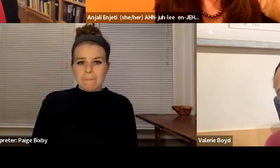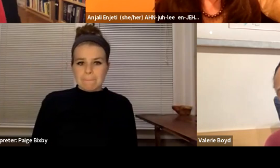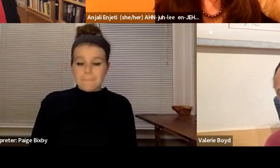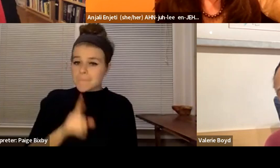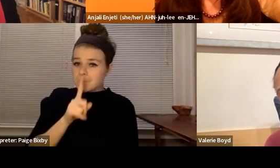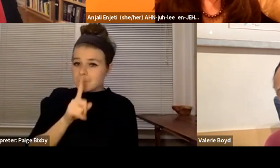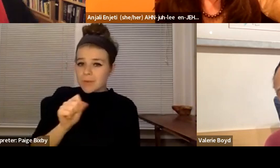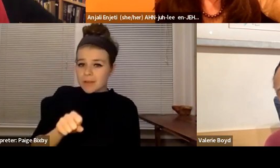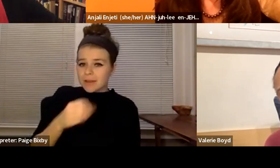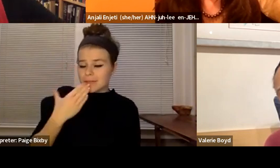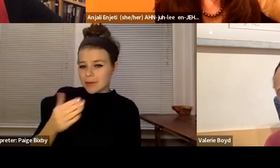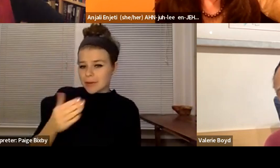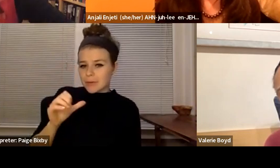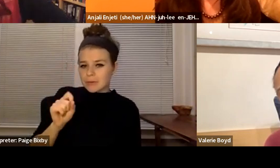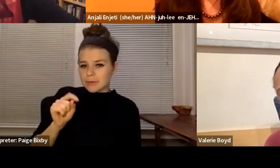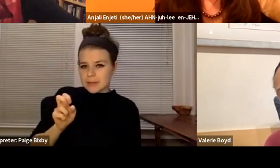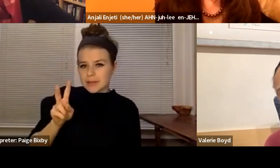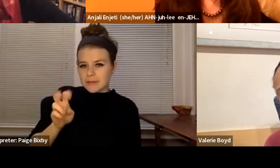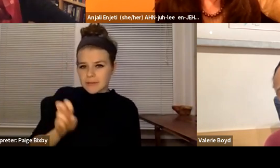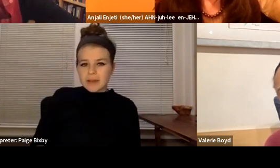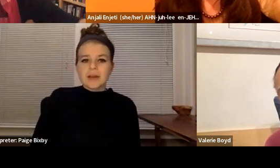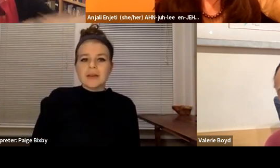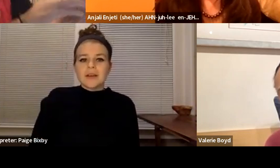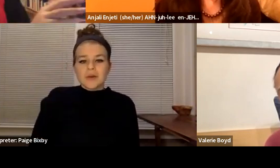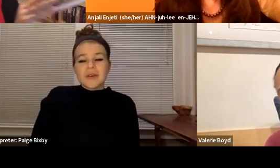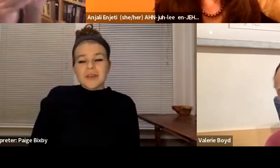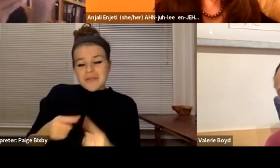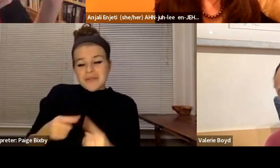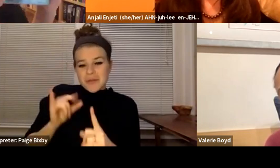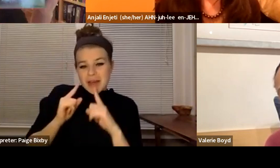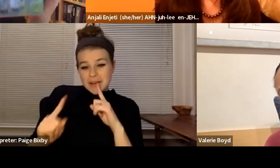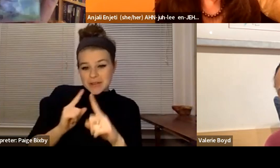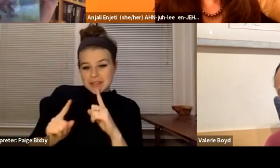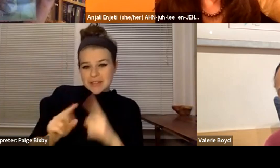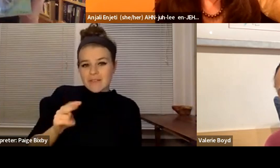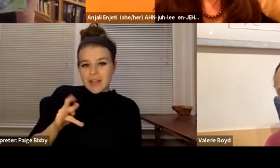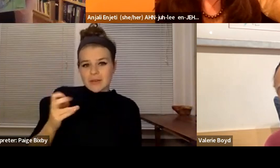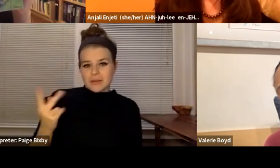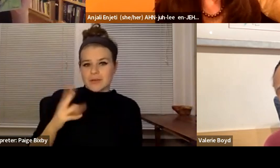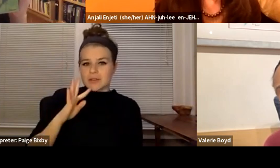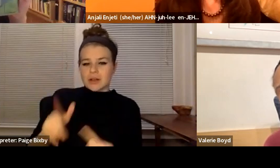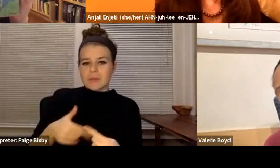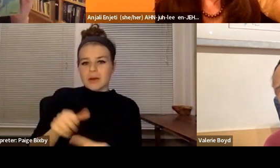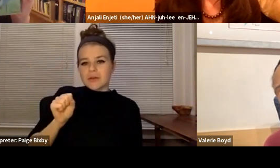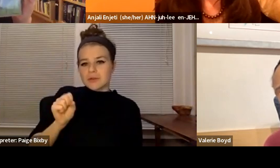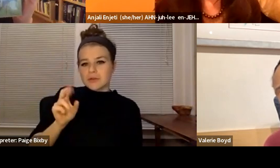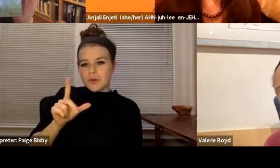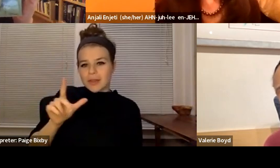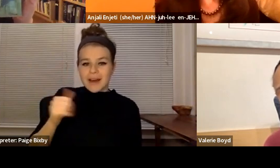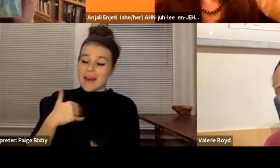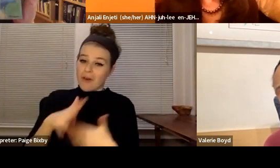Sure, thanks, Steve. Well, in that conversation, Valerie and I talked about Sula. I have all my props